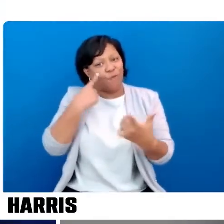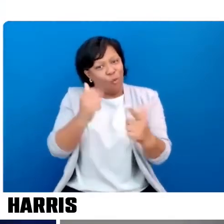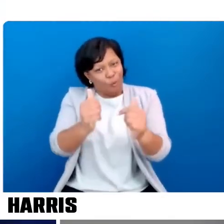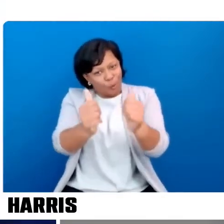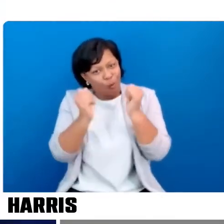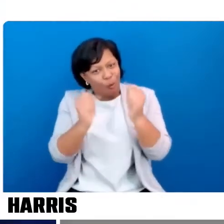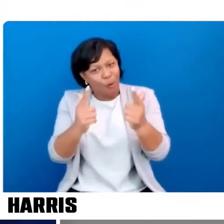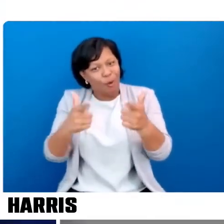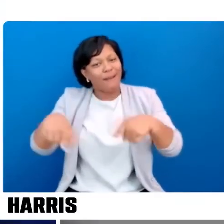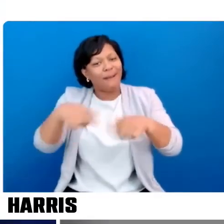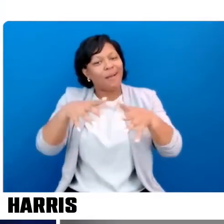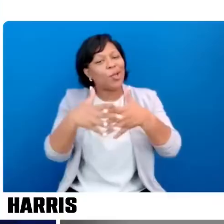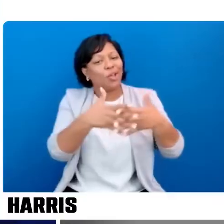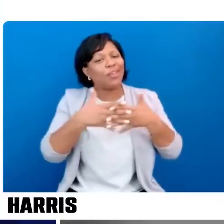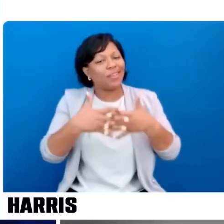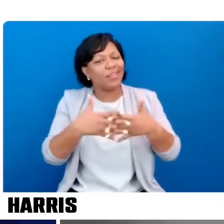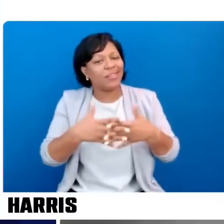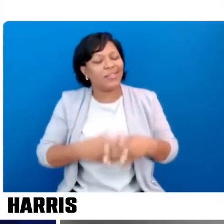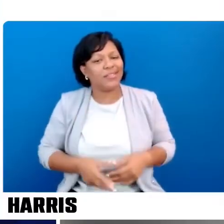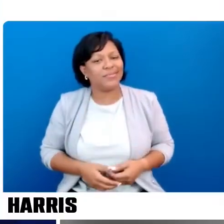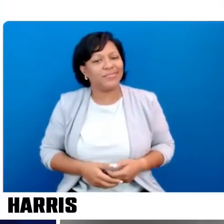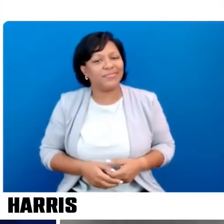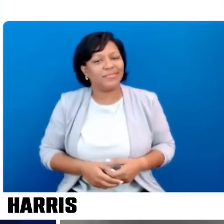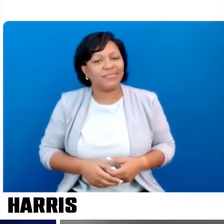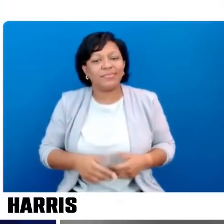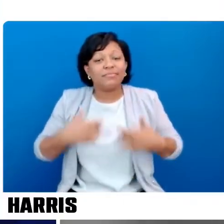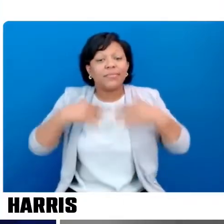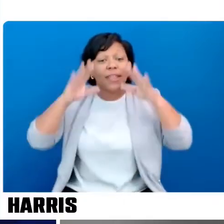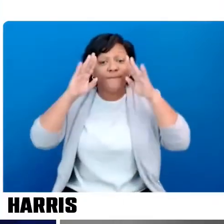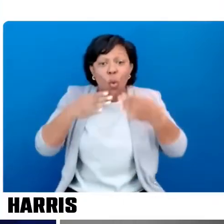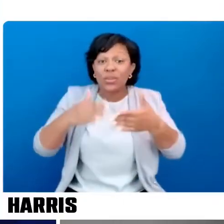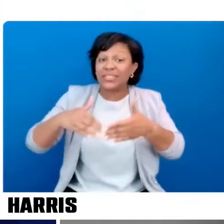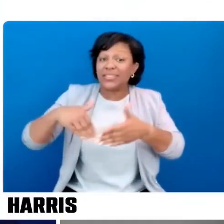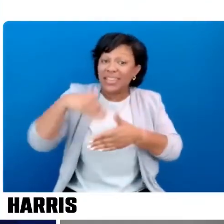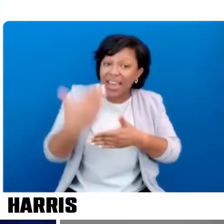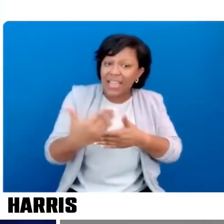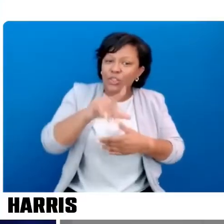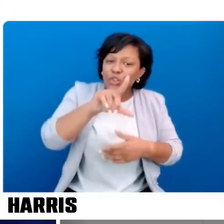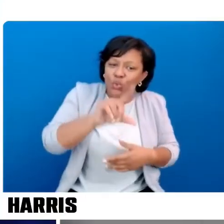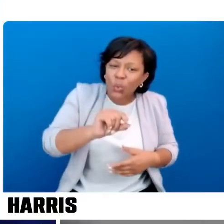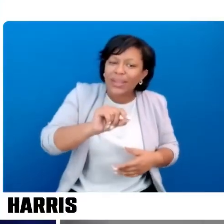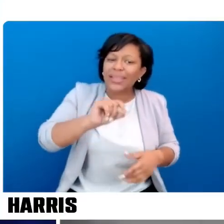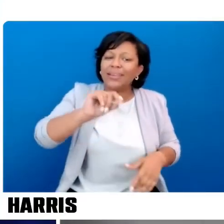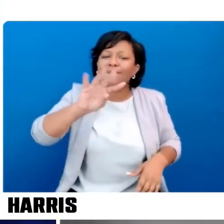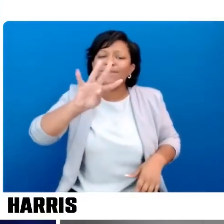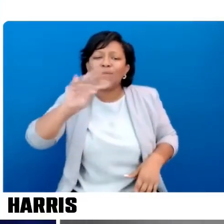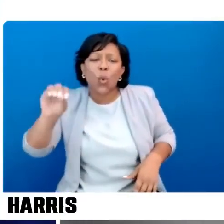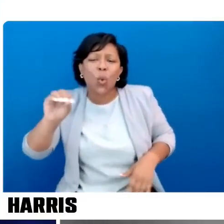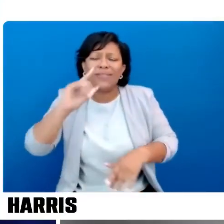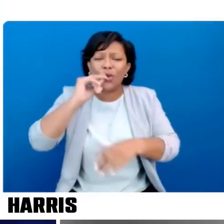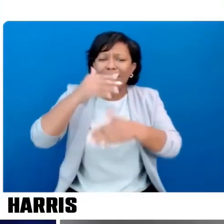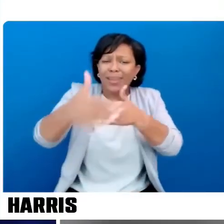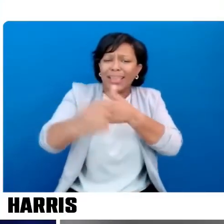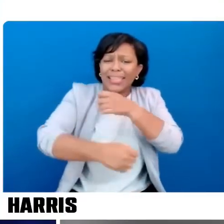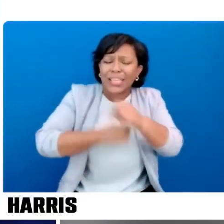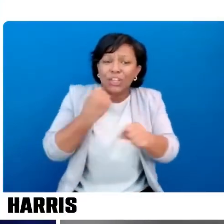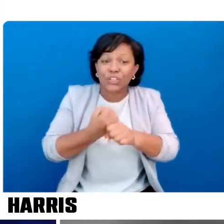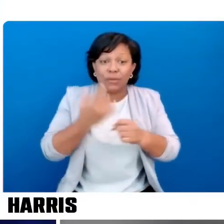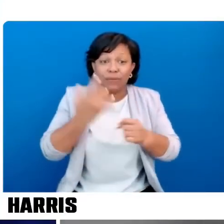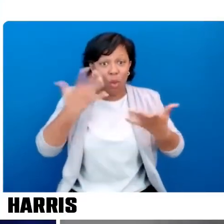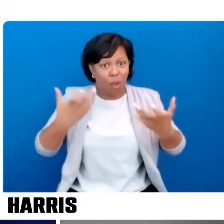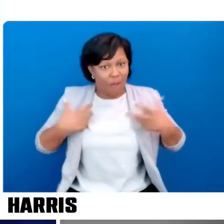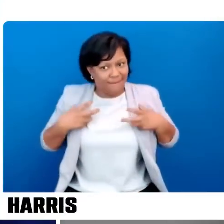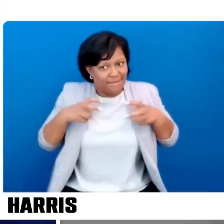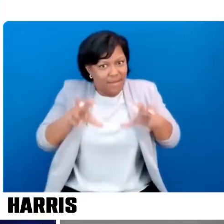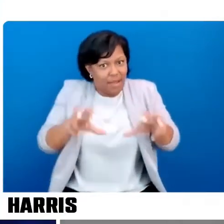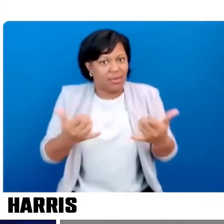10 and 20 years to build back up our country by investing right now in you, the American people. Vice